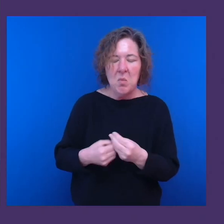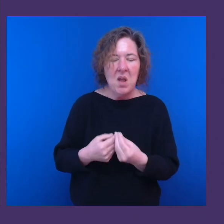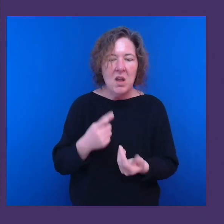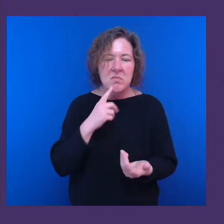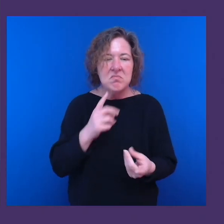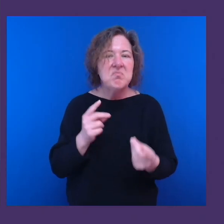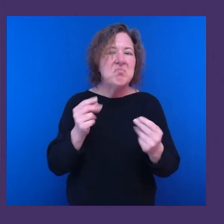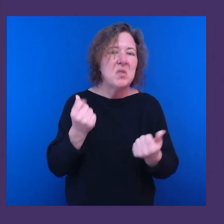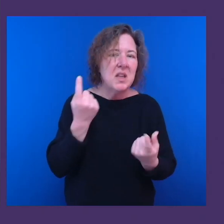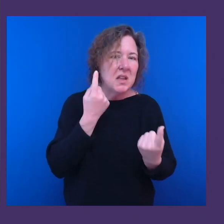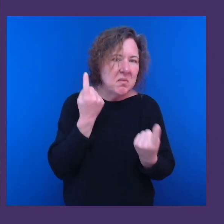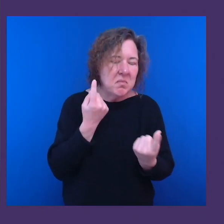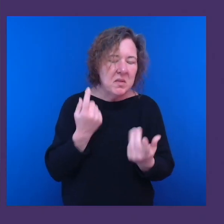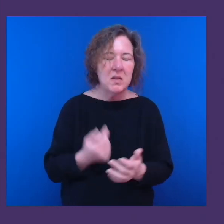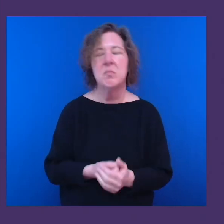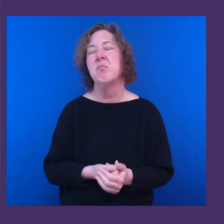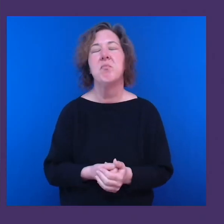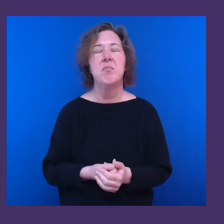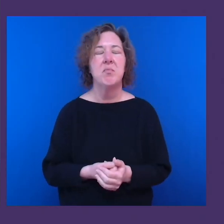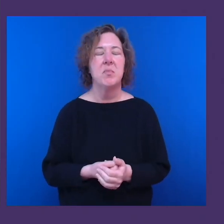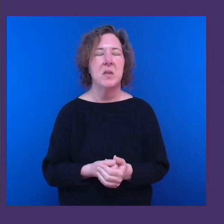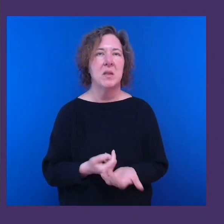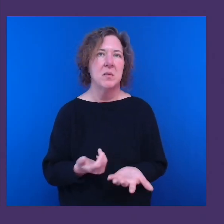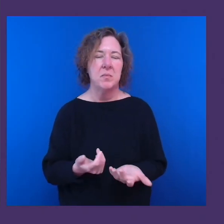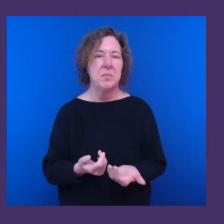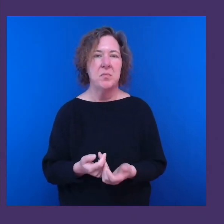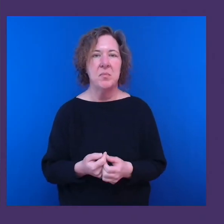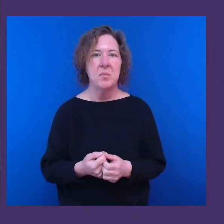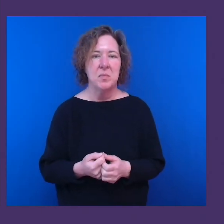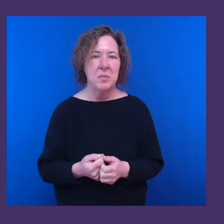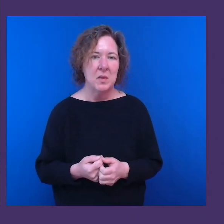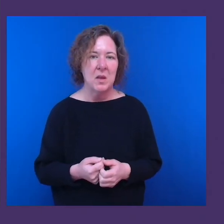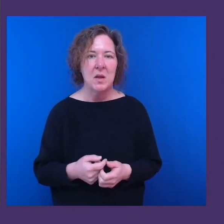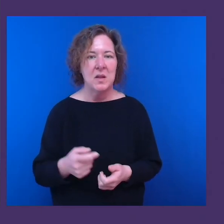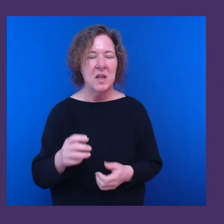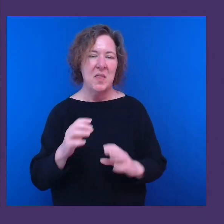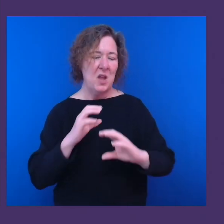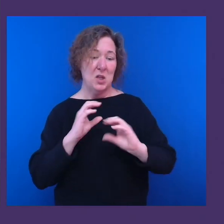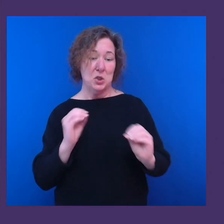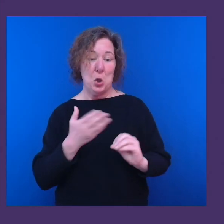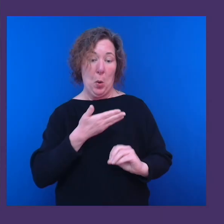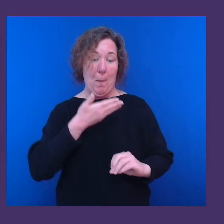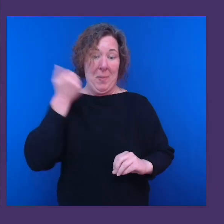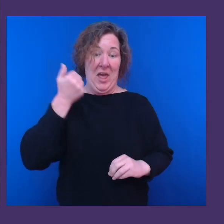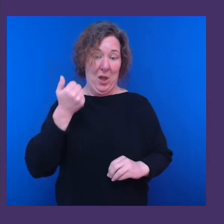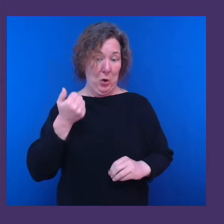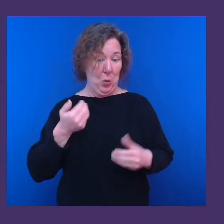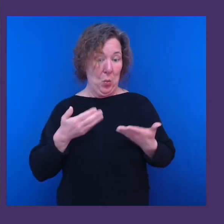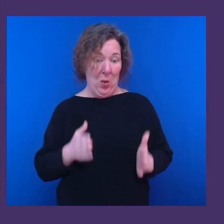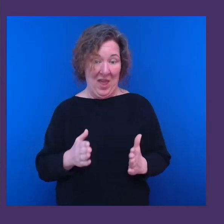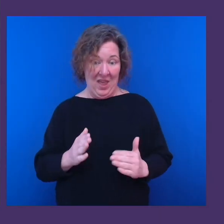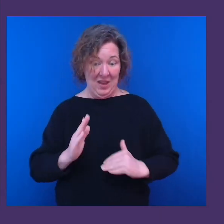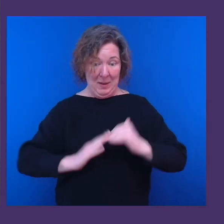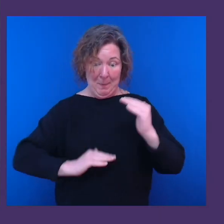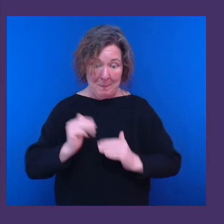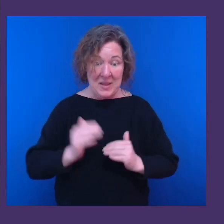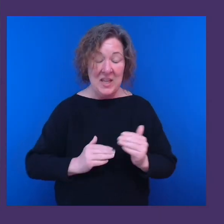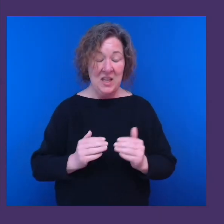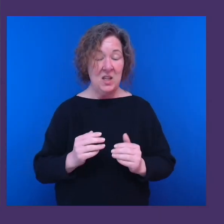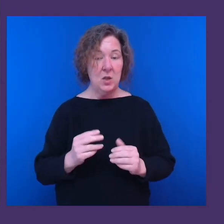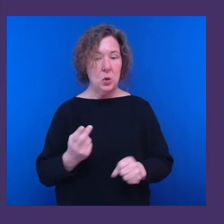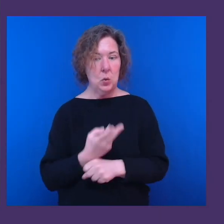that there's no better way to help build usability when you actually work alongside persons with